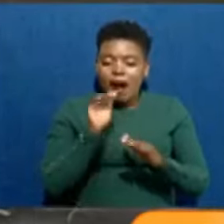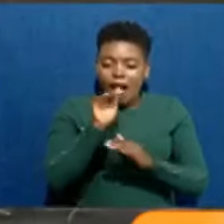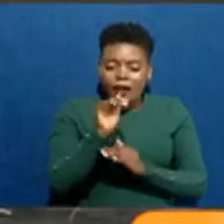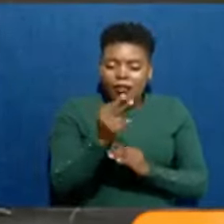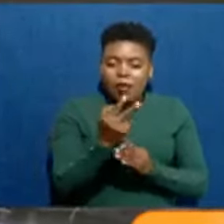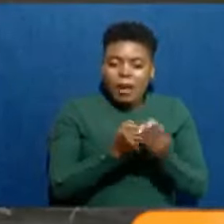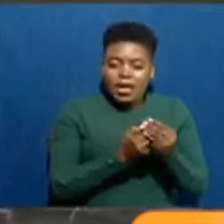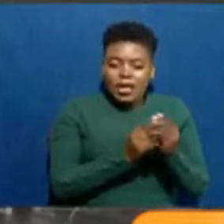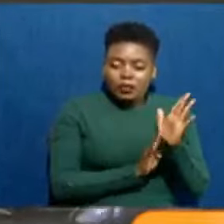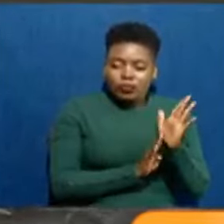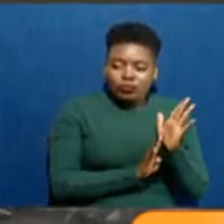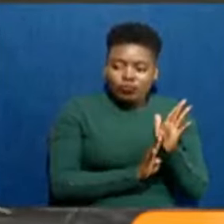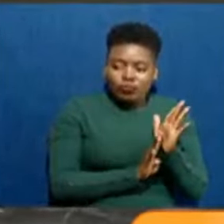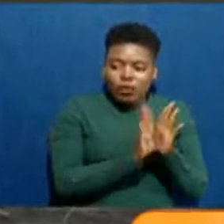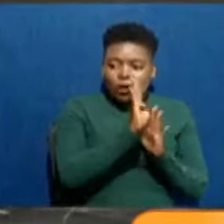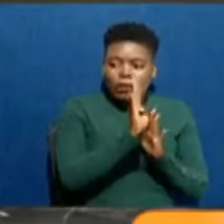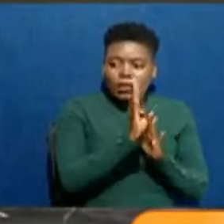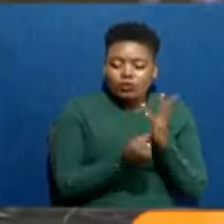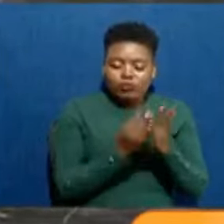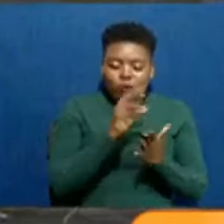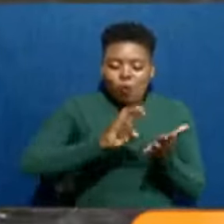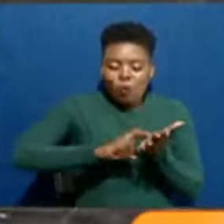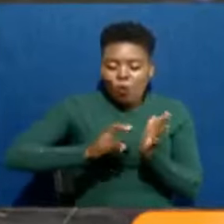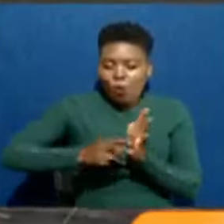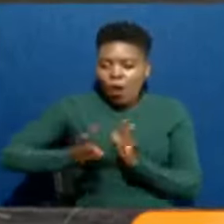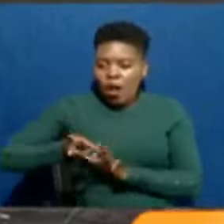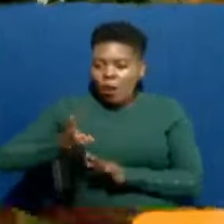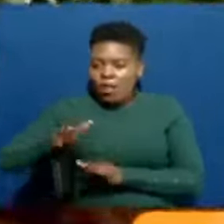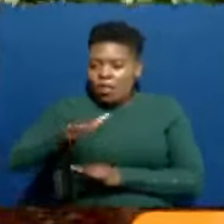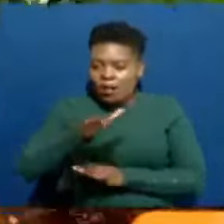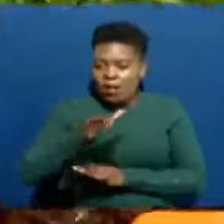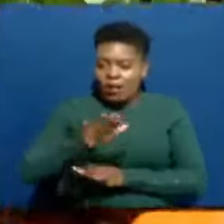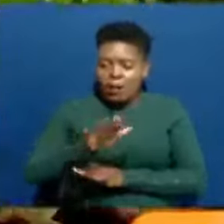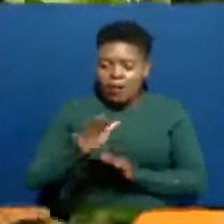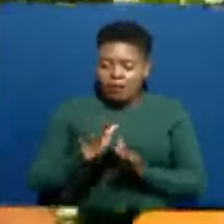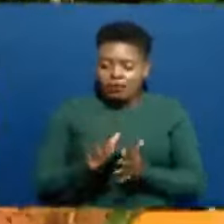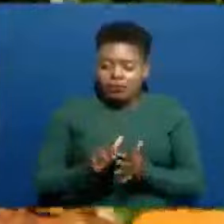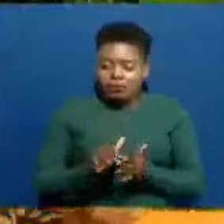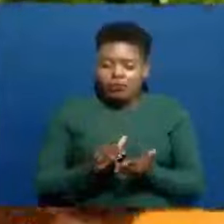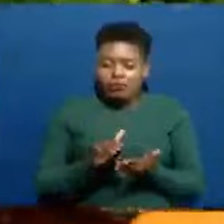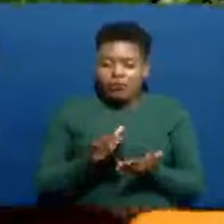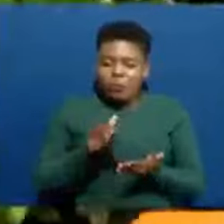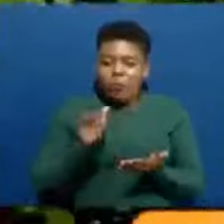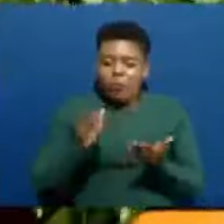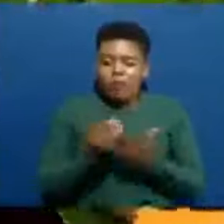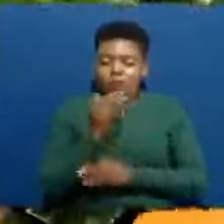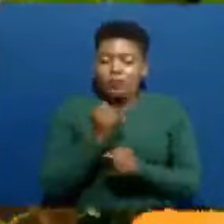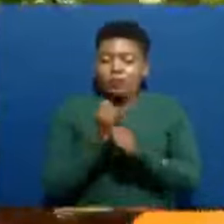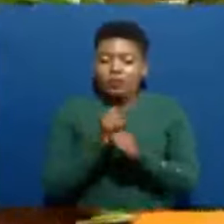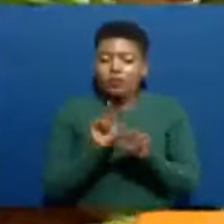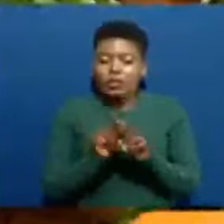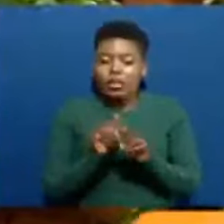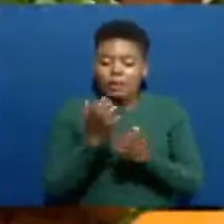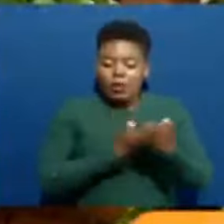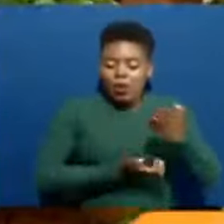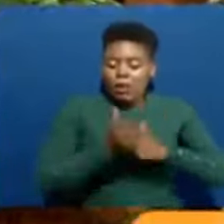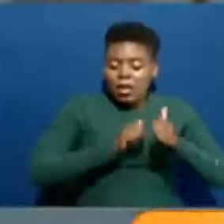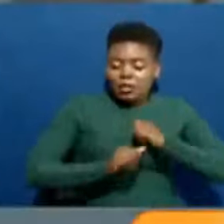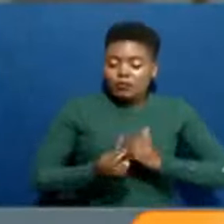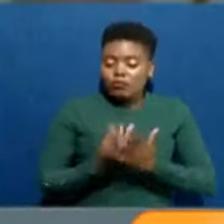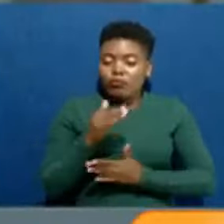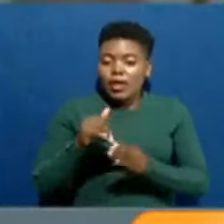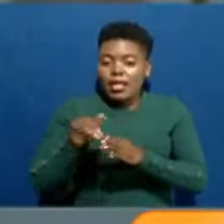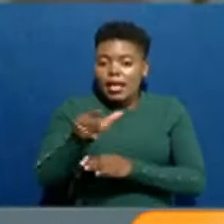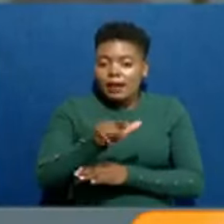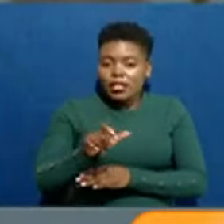and governments to escalate investment in water projects to improve livelihoods through job creation and economic activities.